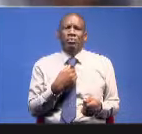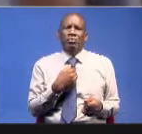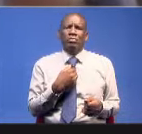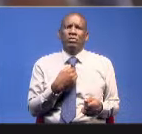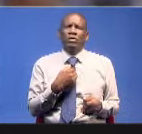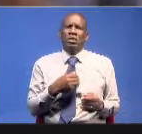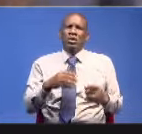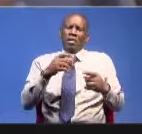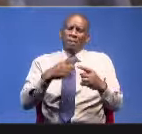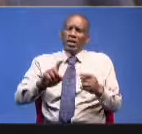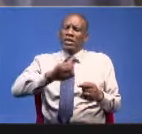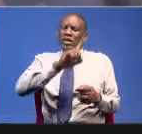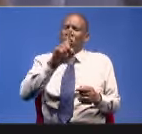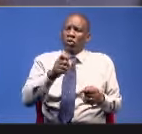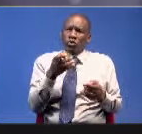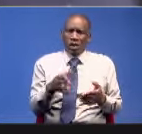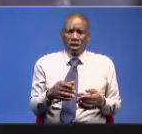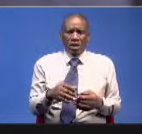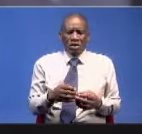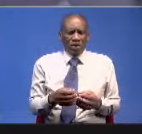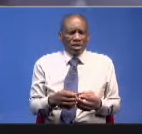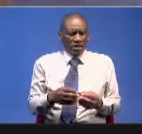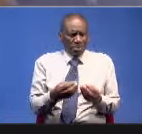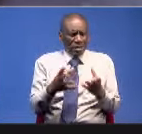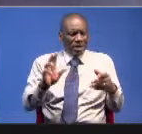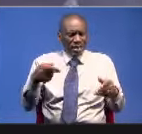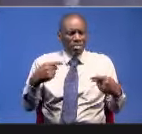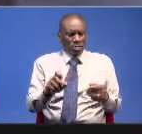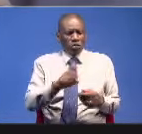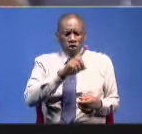the question on the minds of many Kenyans is,